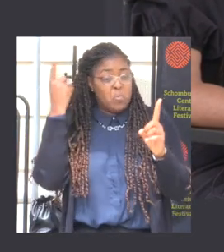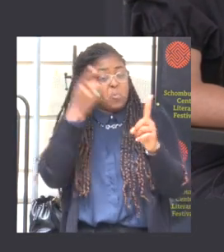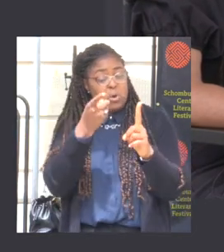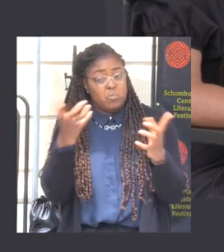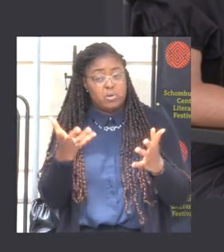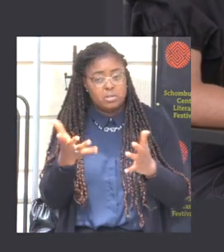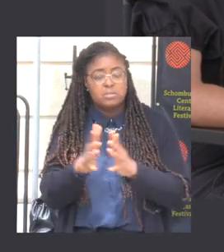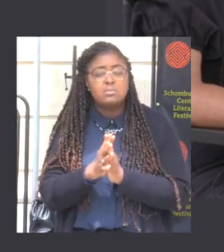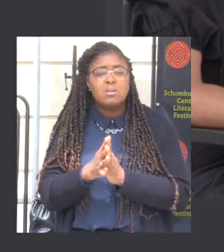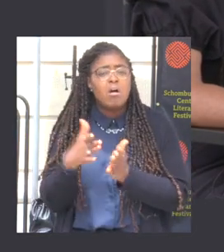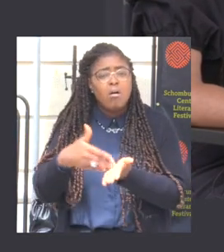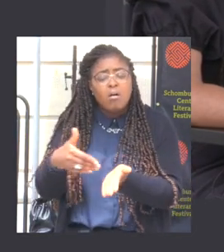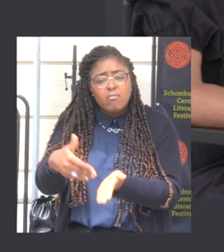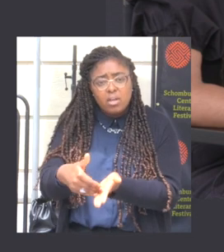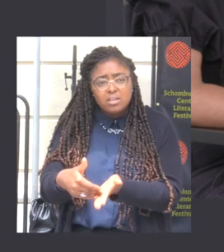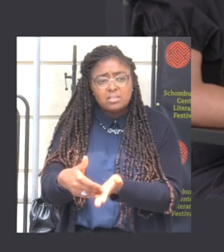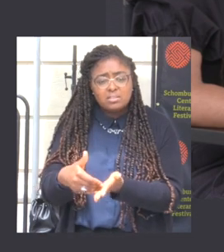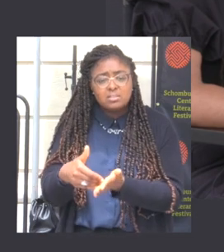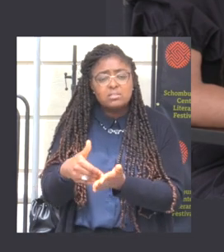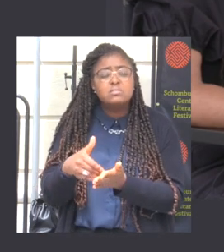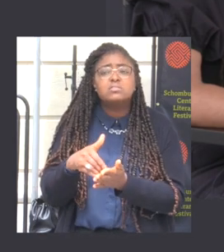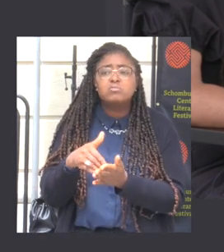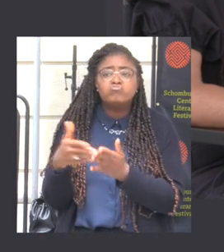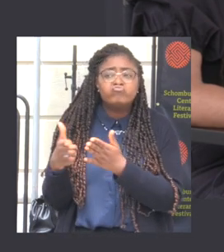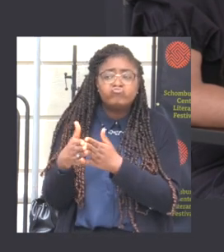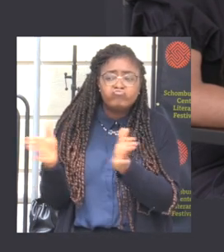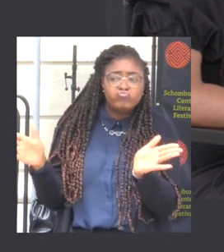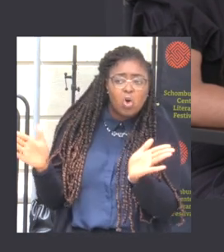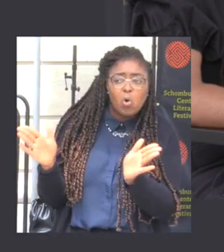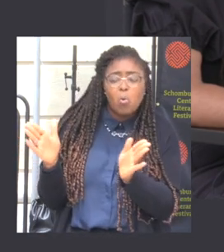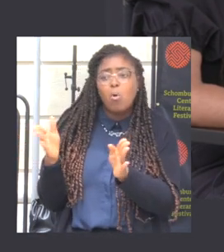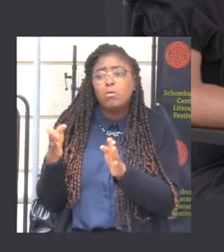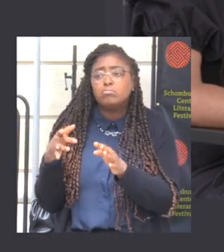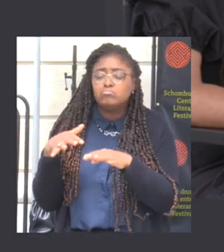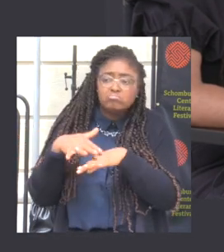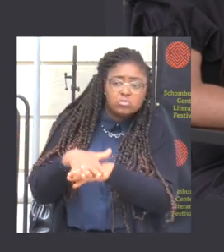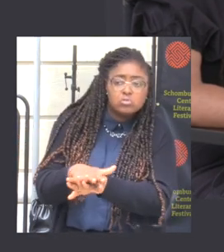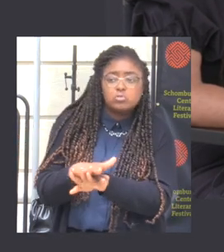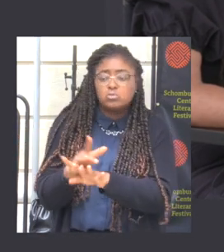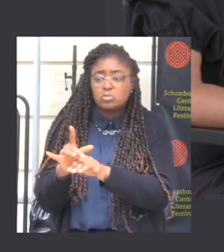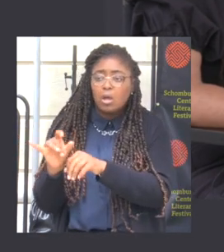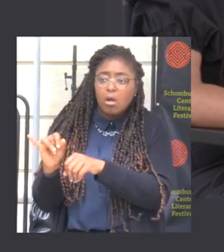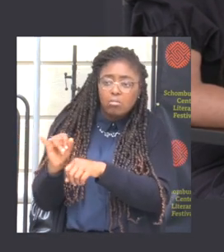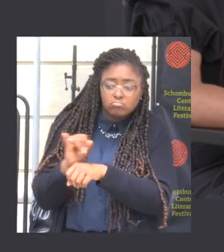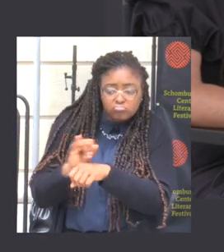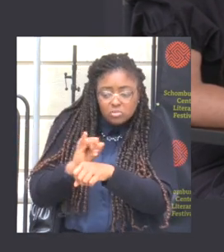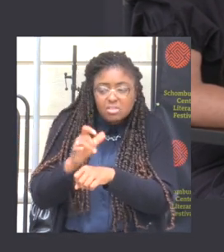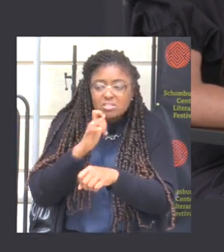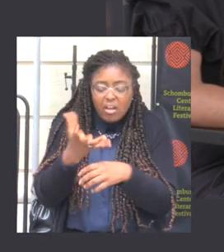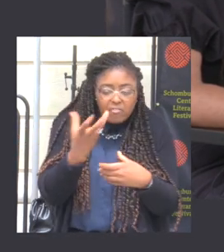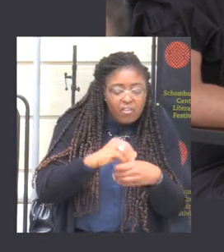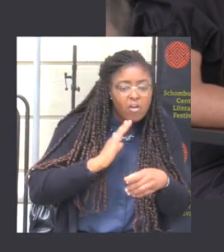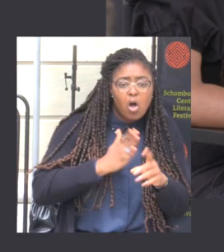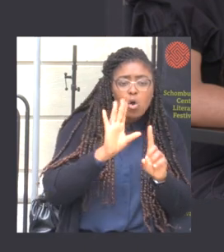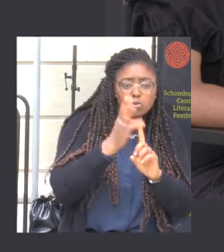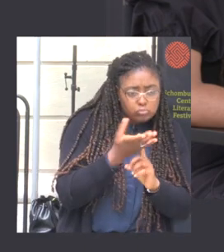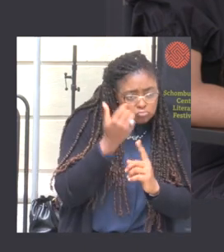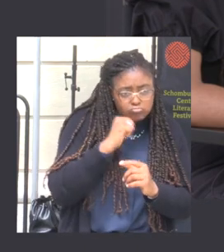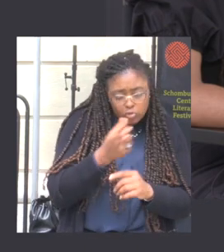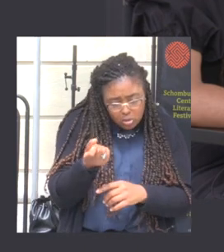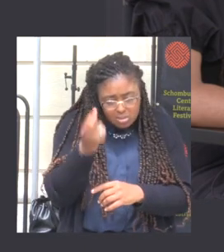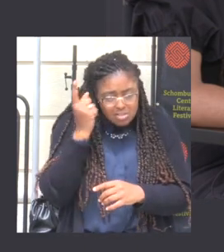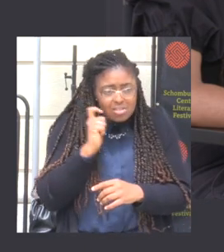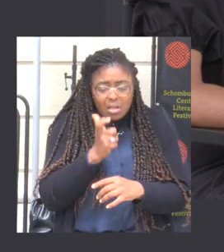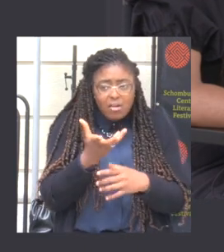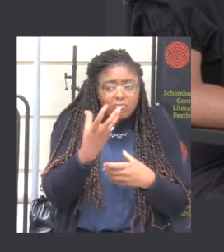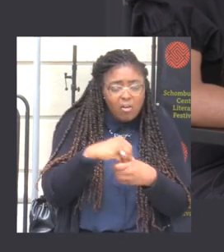so often these mainstream institutions who aren't in our culture, who don't understand our culture, who aren't a part of the internal logic